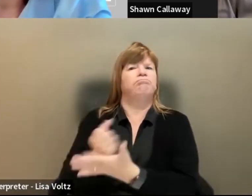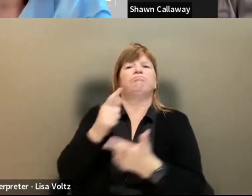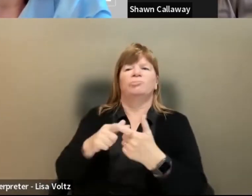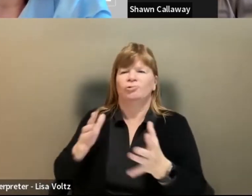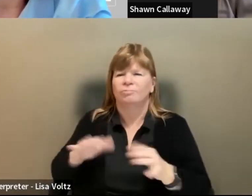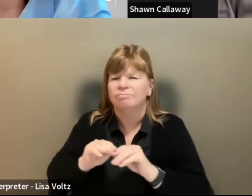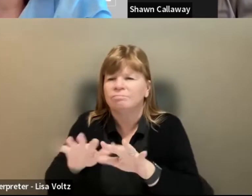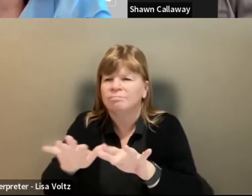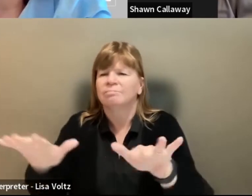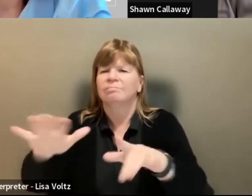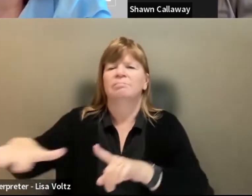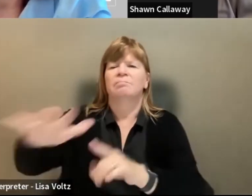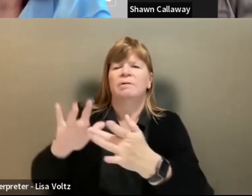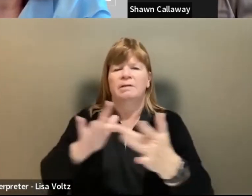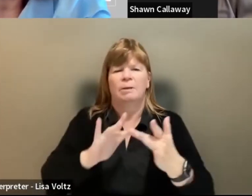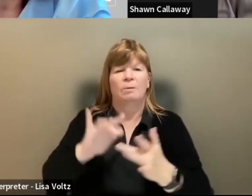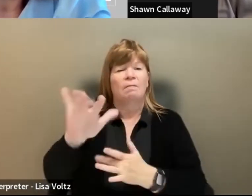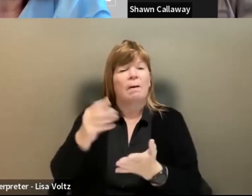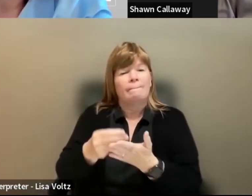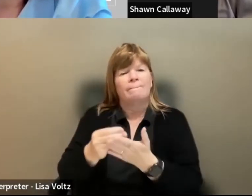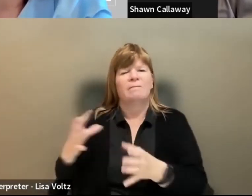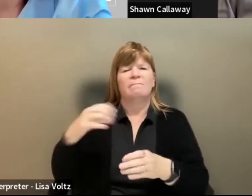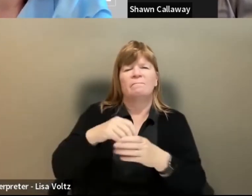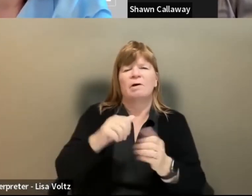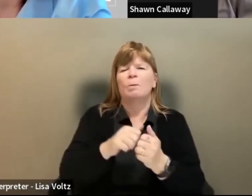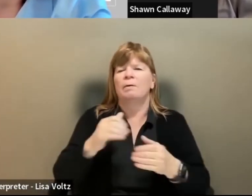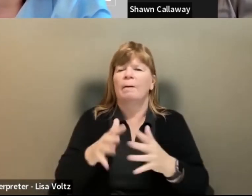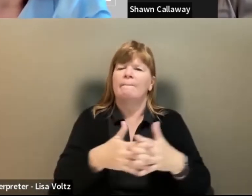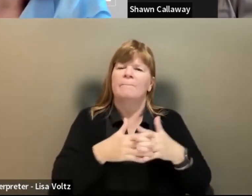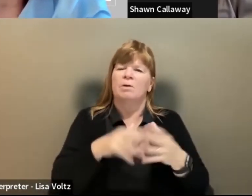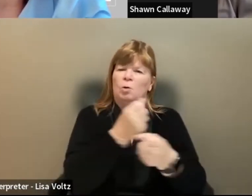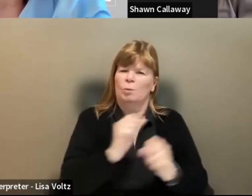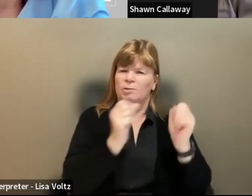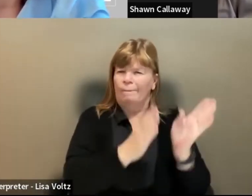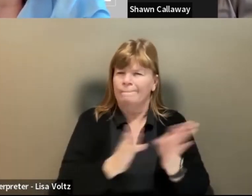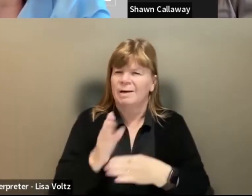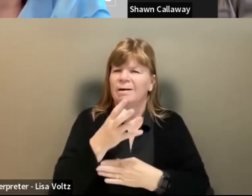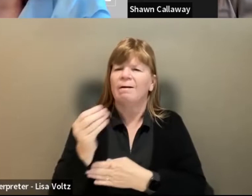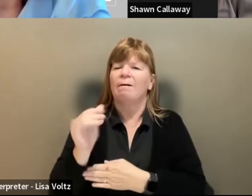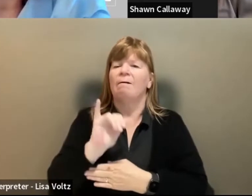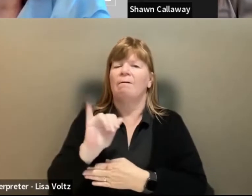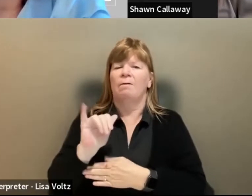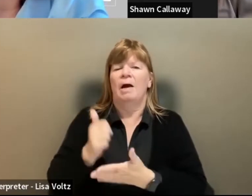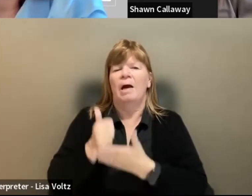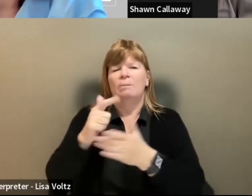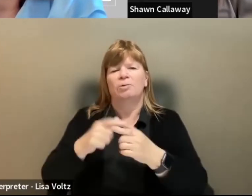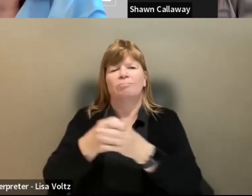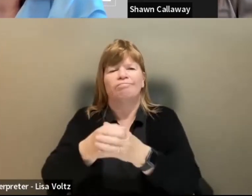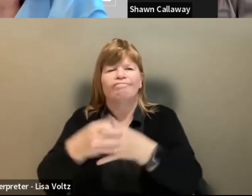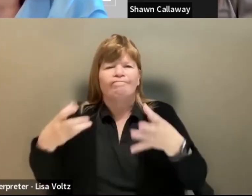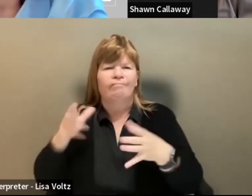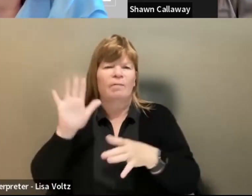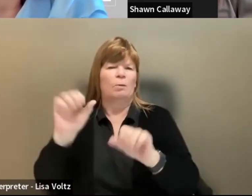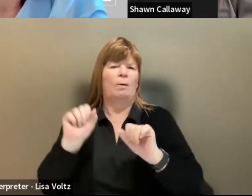This funding was part of the American Rescue Plan and part of helping expand the capacity of public